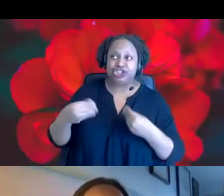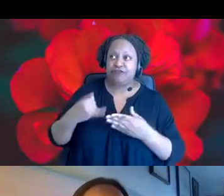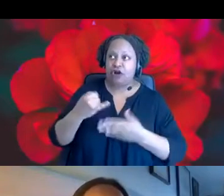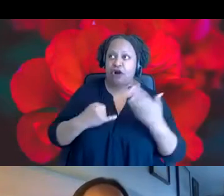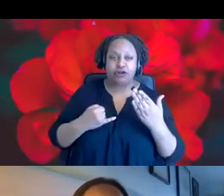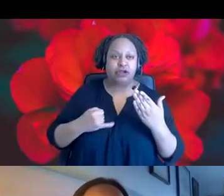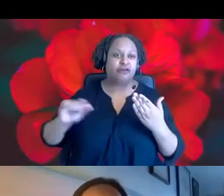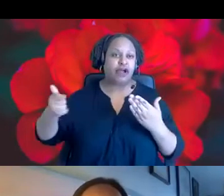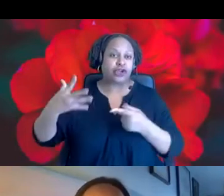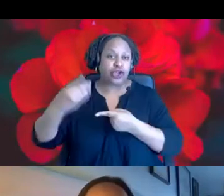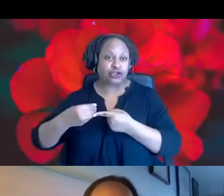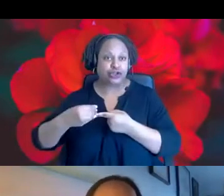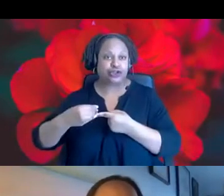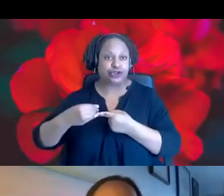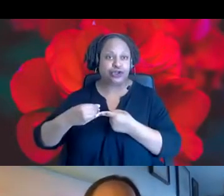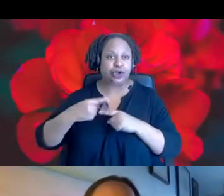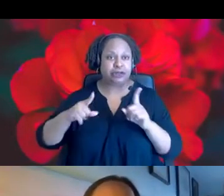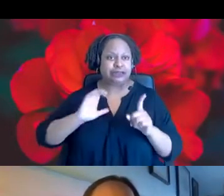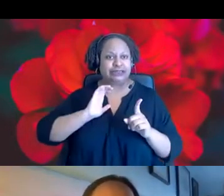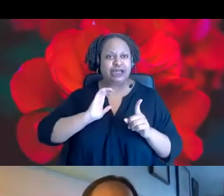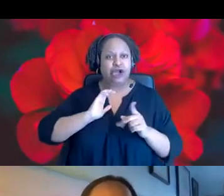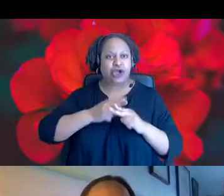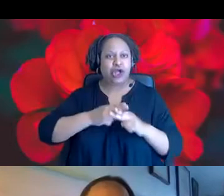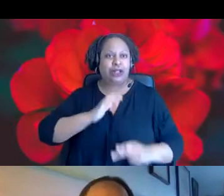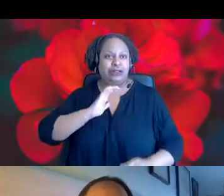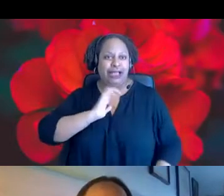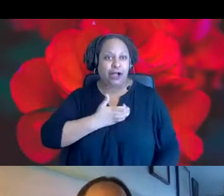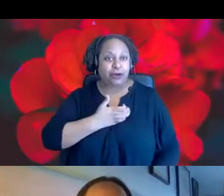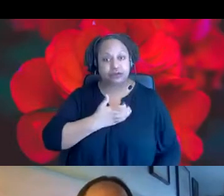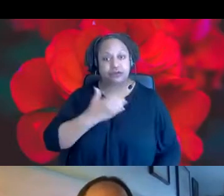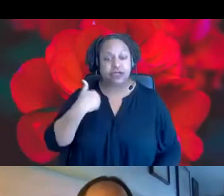own, and we have every right to be performing that if that's what we choose to do.